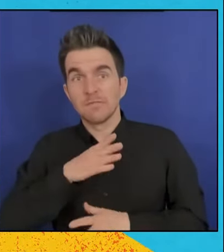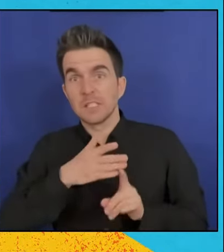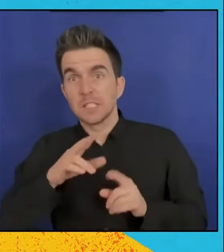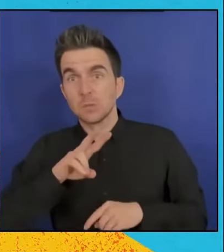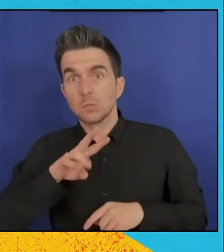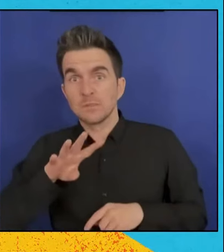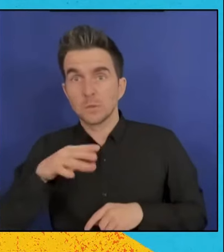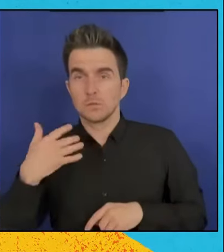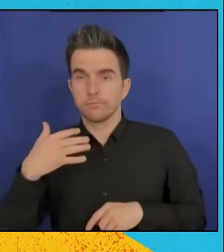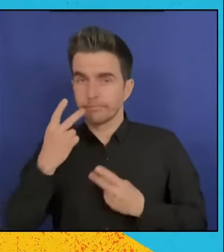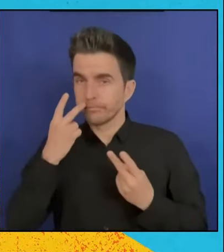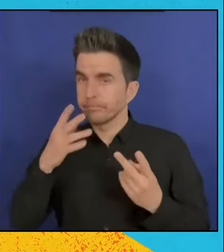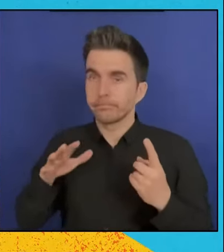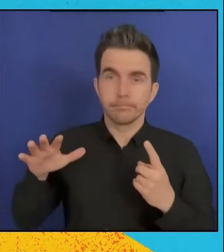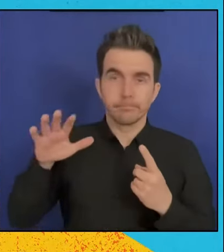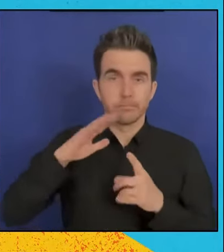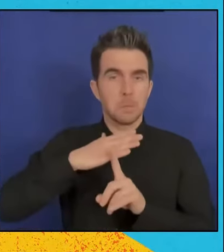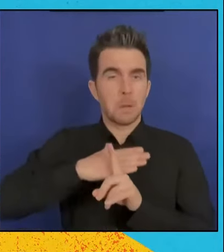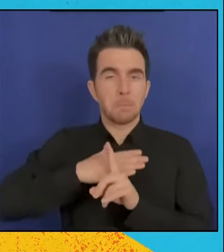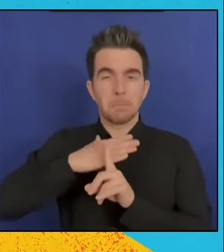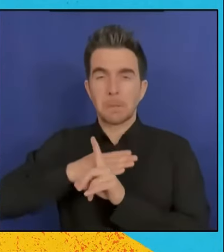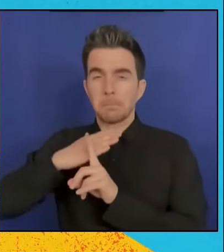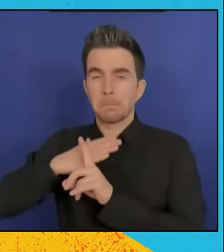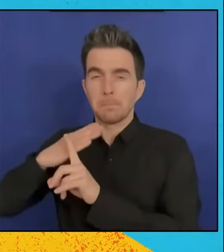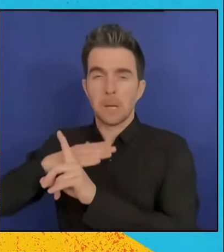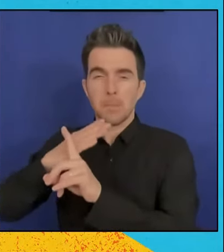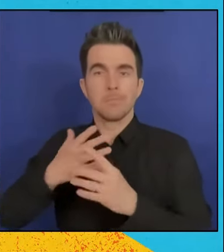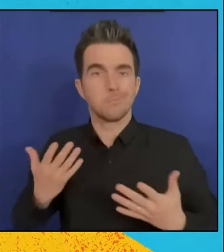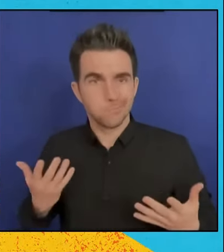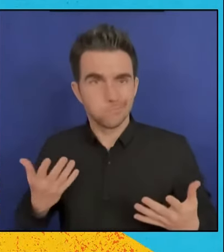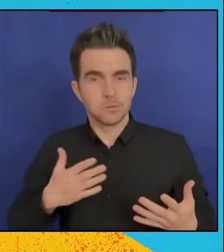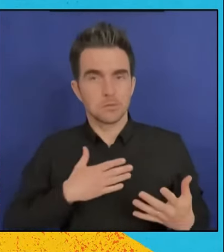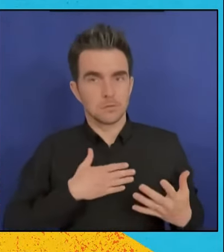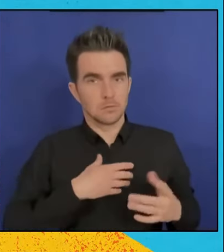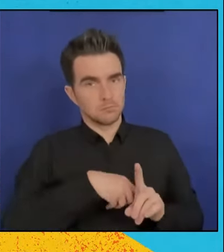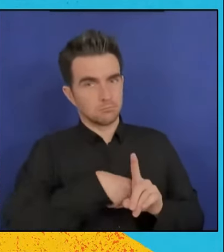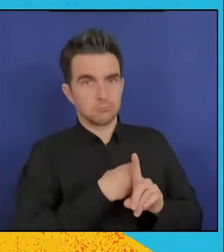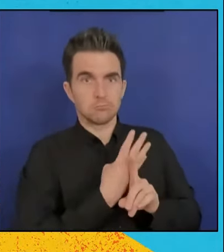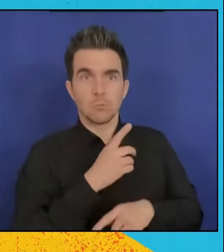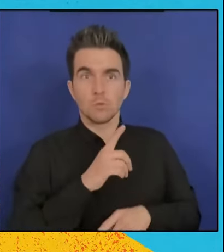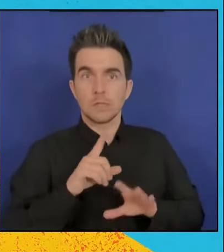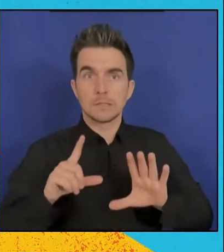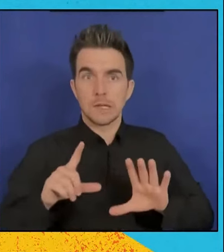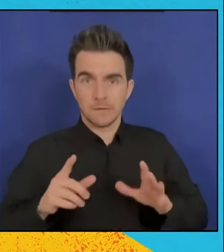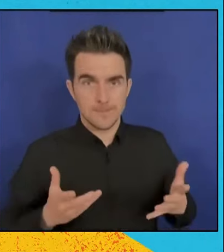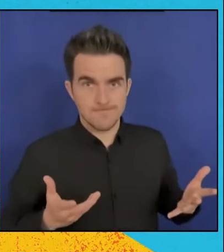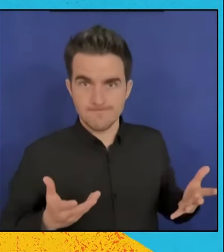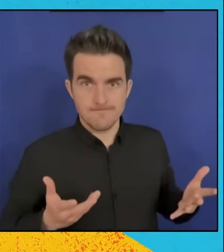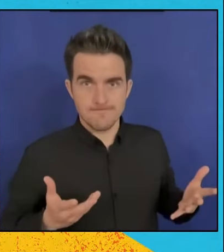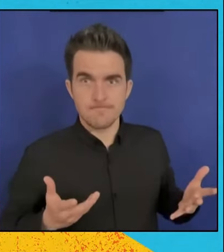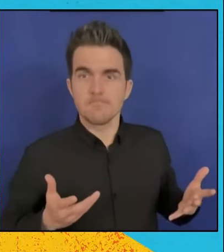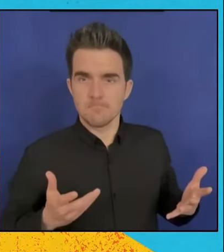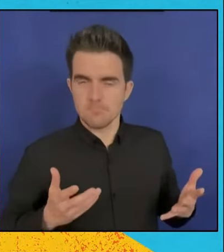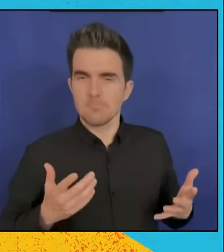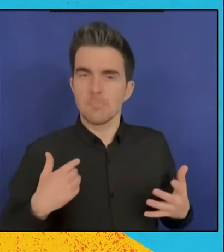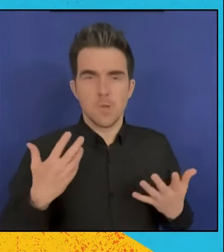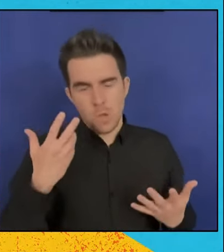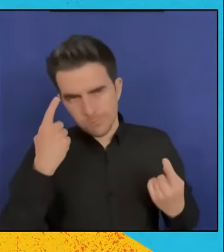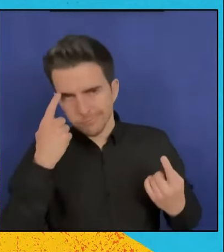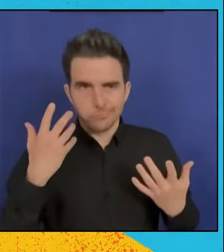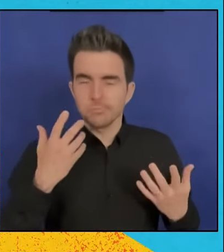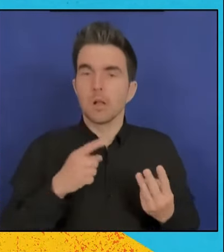C's I just mentioned: cost of living challenge, conflicts, climate emergency. So while this